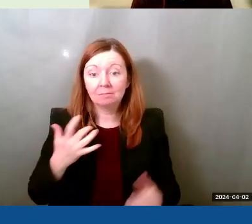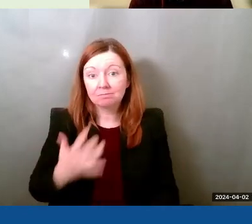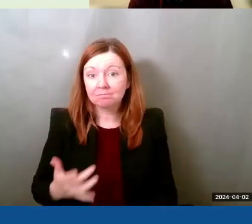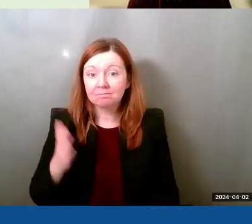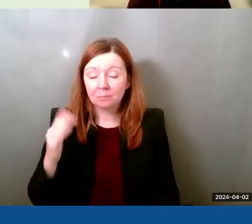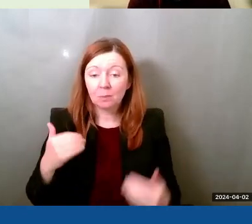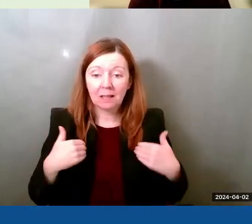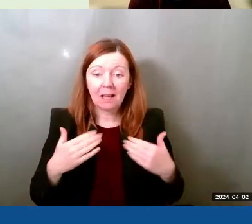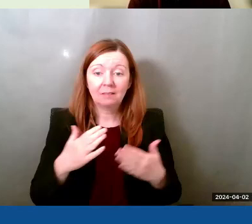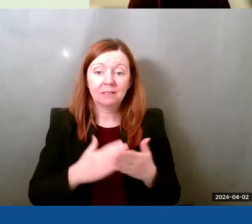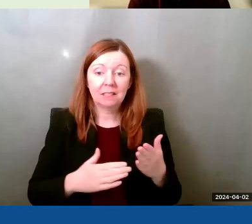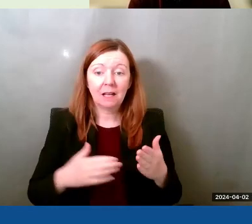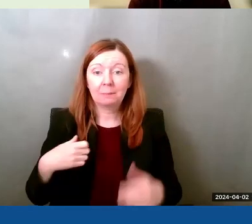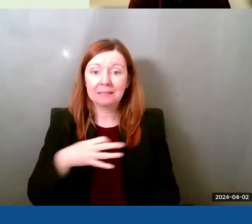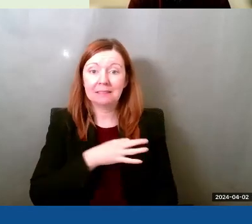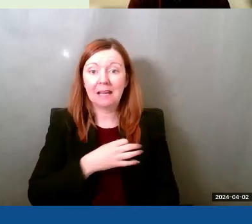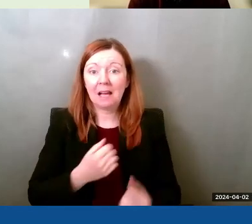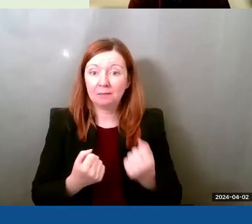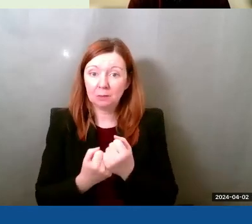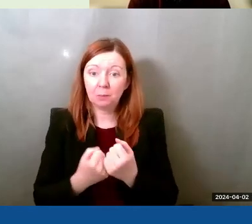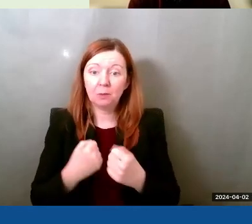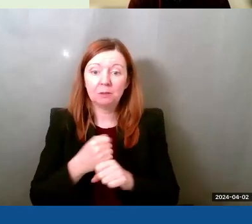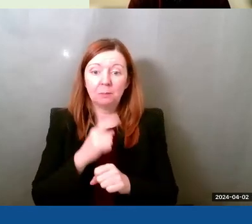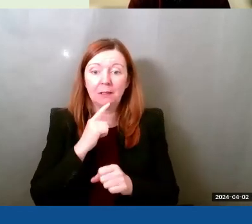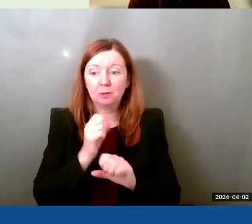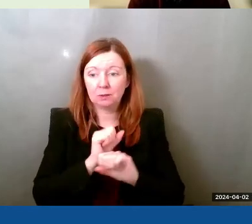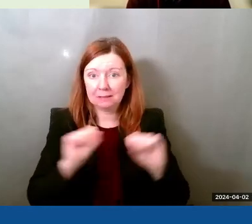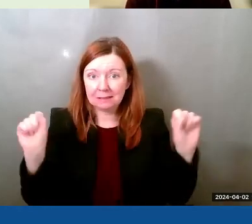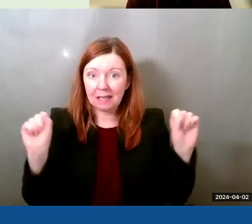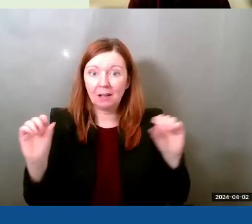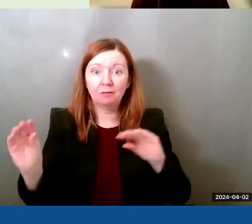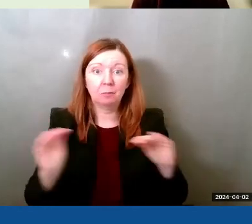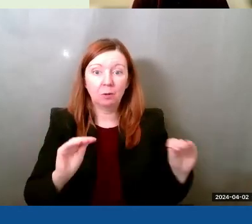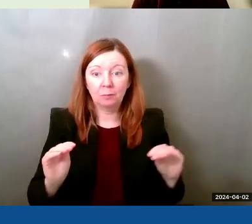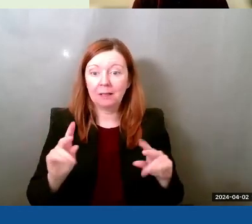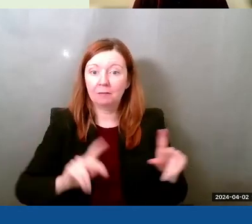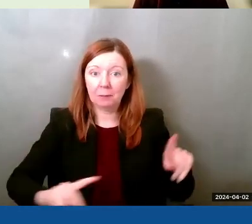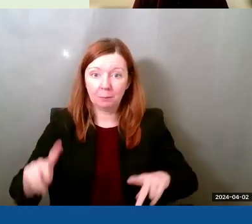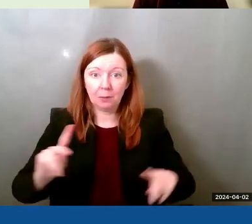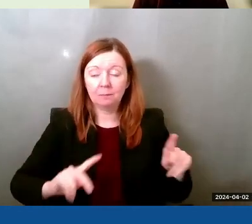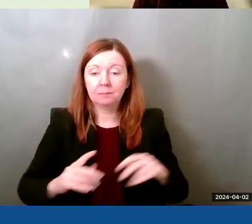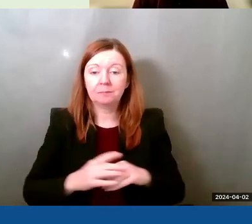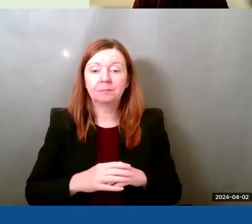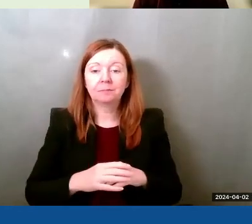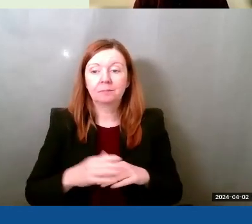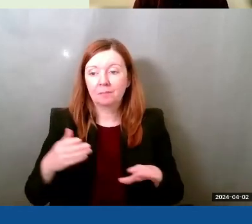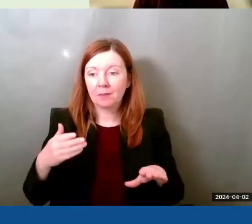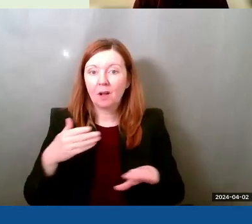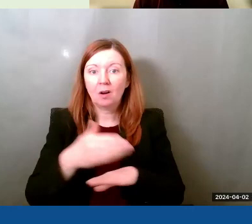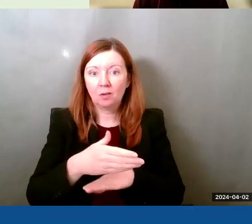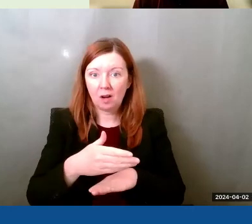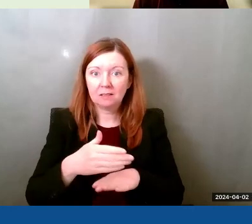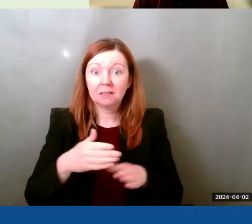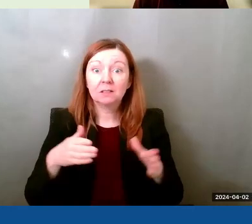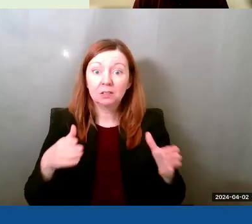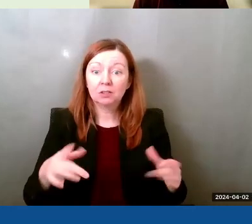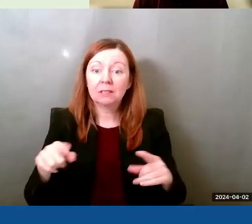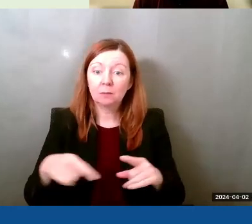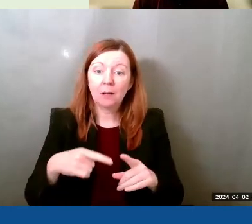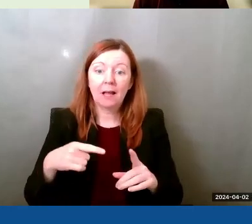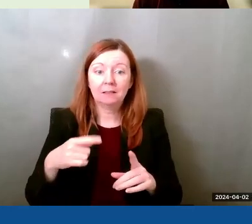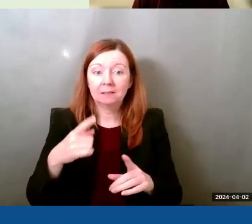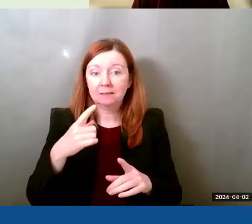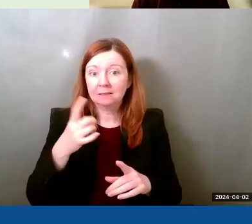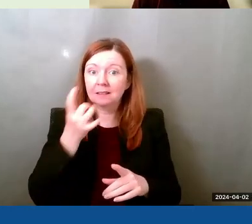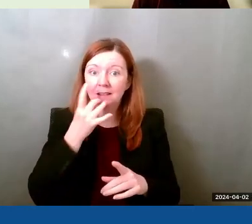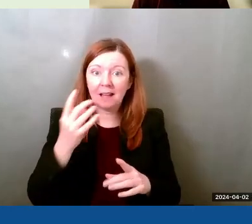be some staff support to ensure the safe movement of people across the street when the signal is given